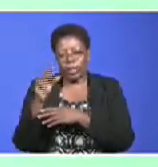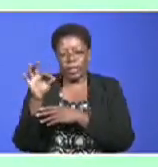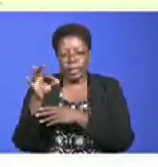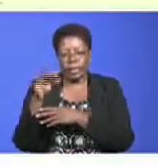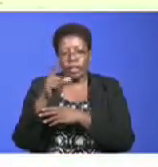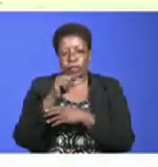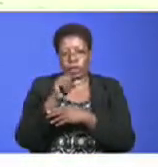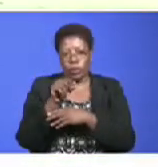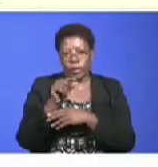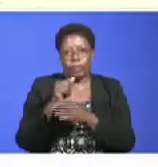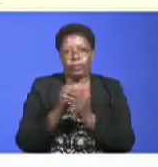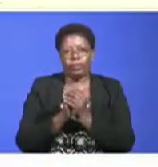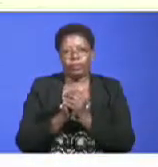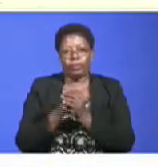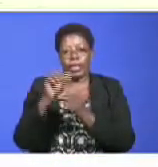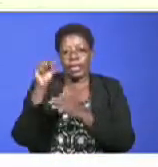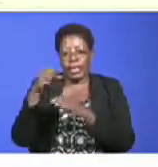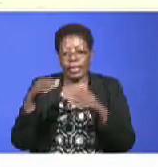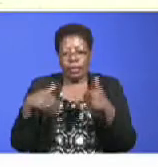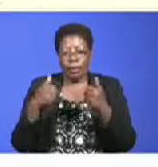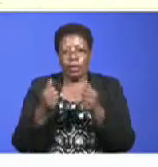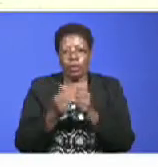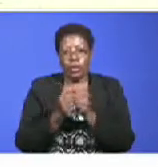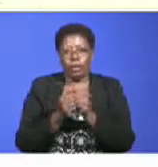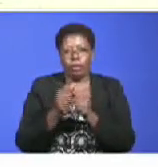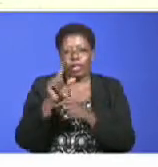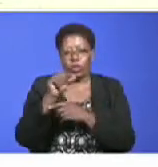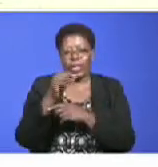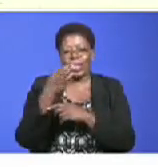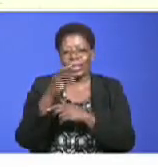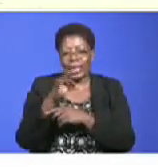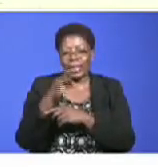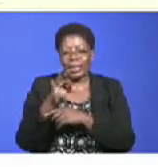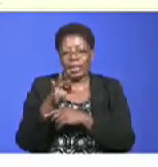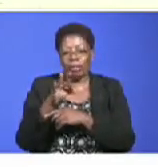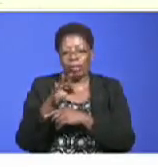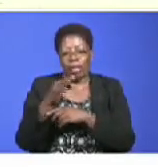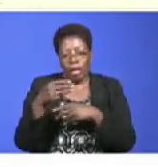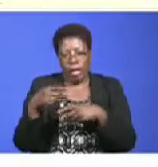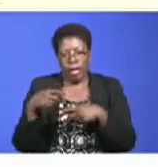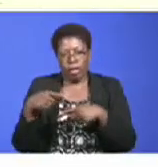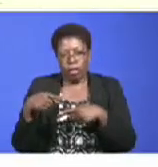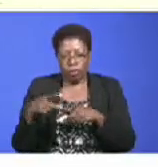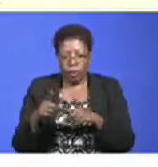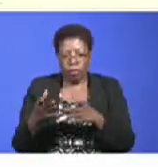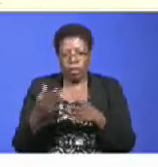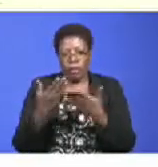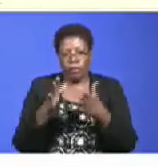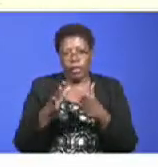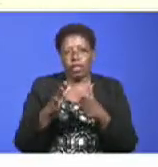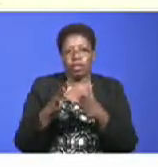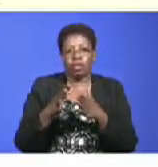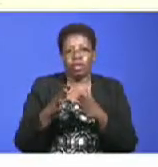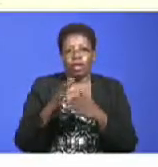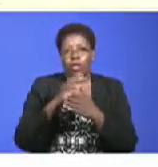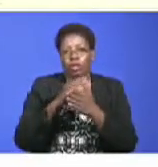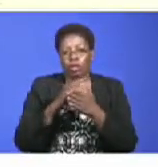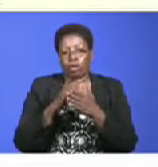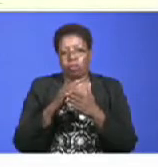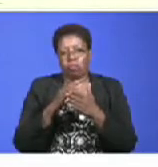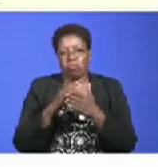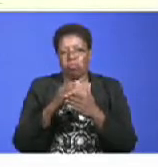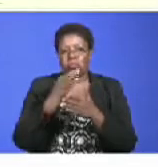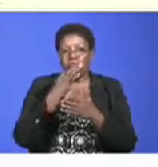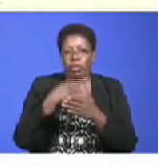2020. Yes, I'm very happy with how my 2019 has went. I finished off as the overall